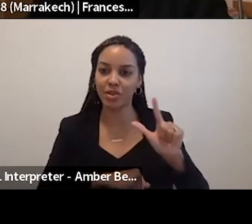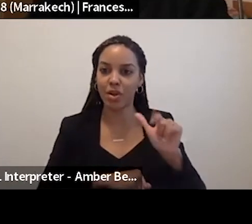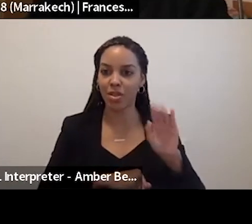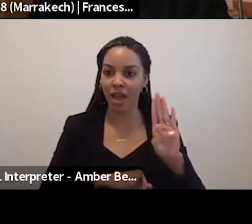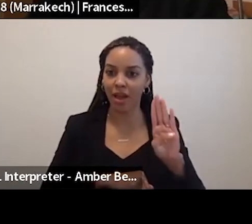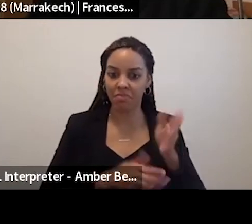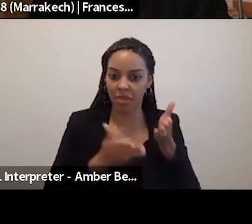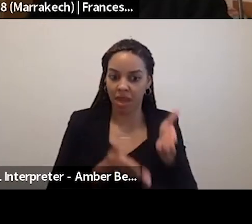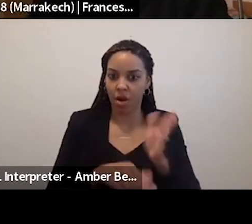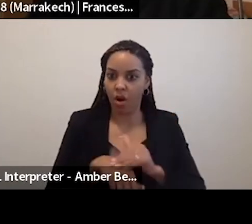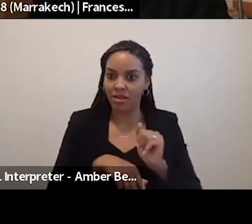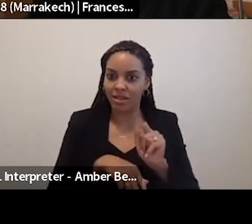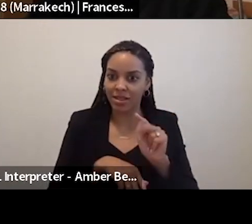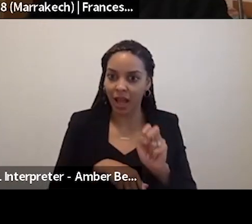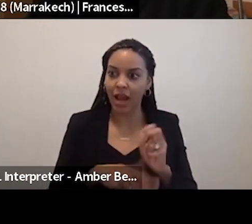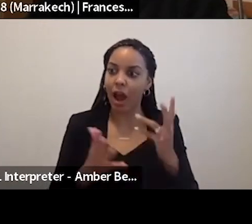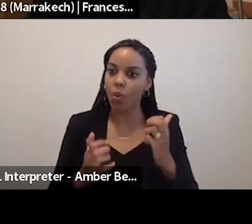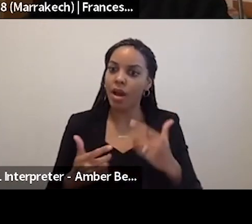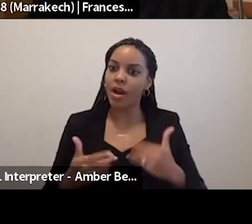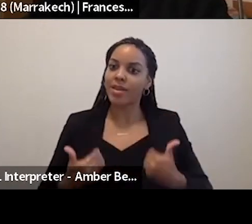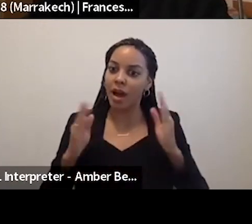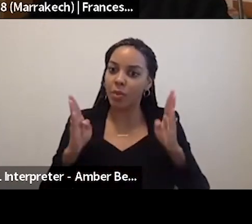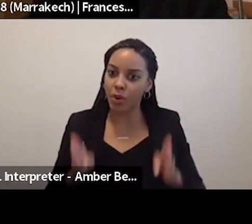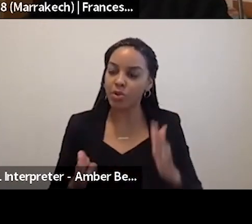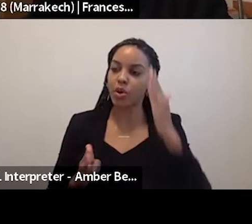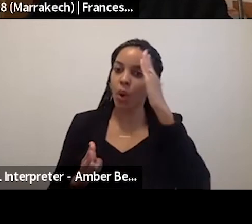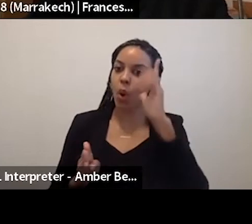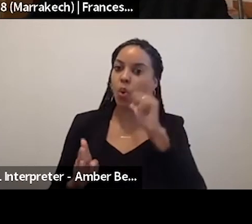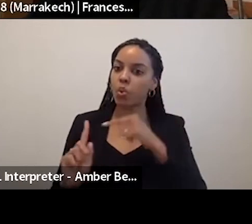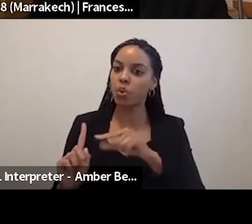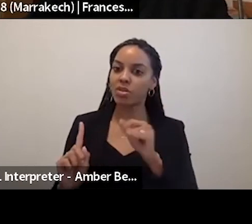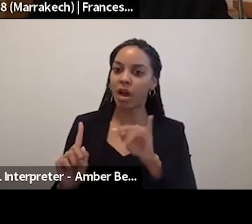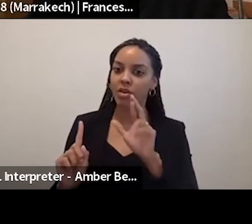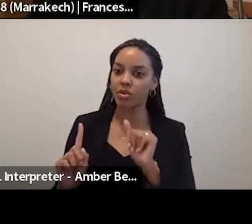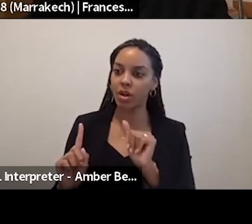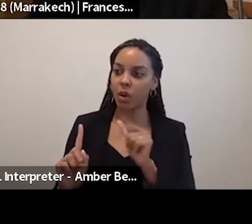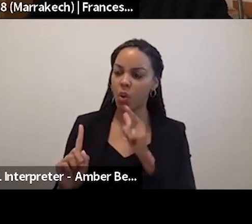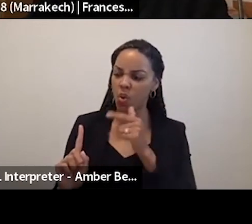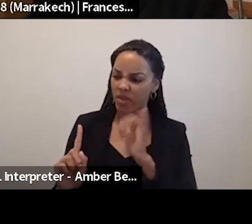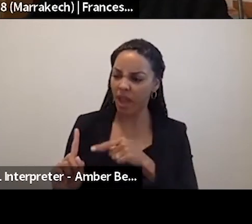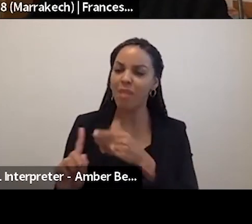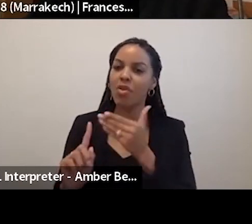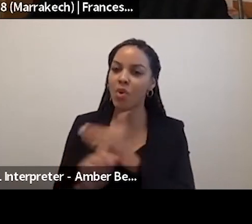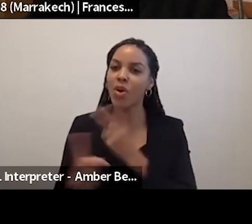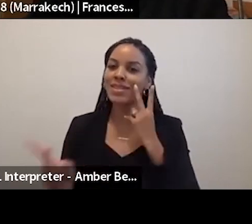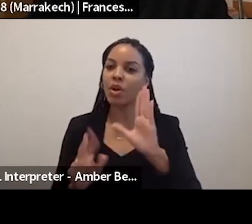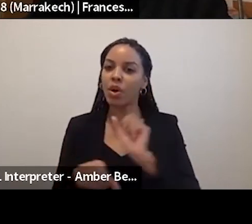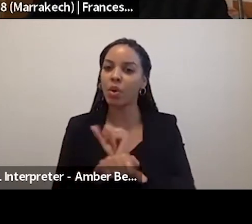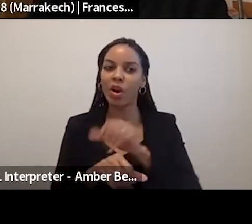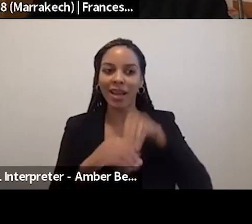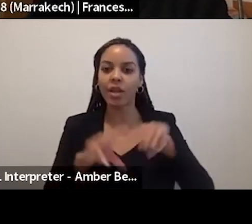And I want a young person to know who Sandra is before they see her work in the museum. I want them to know her as a human